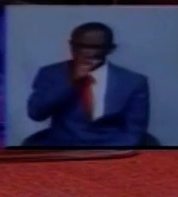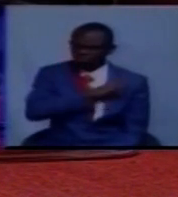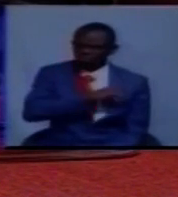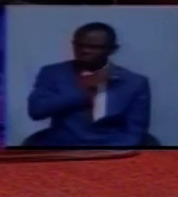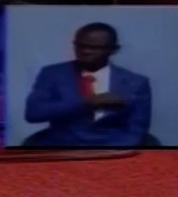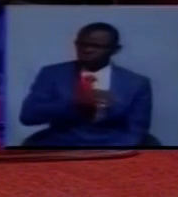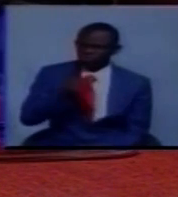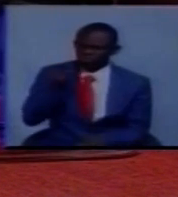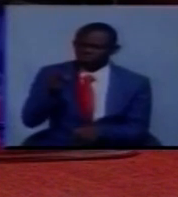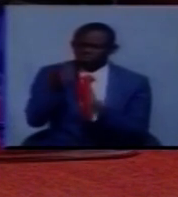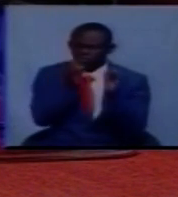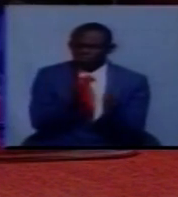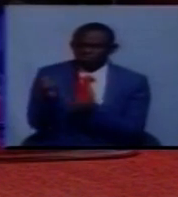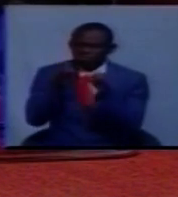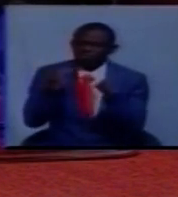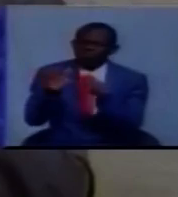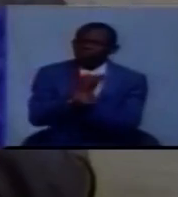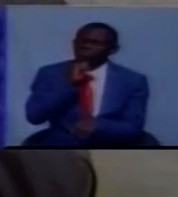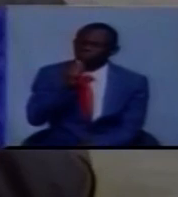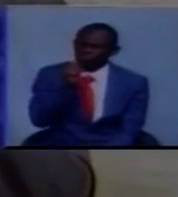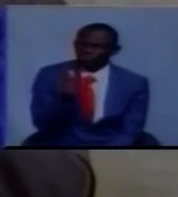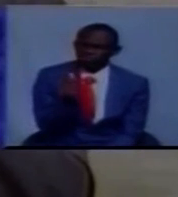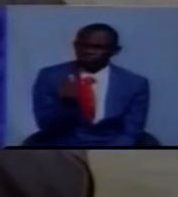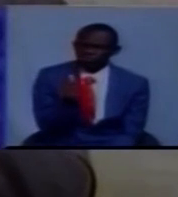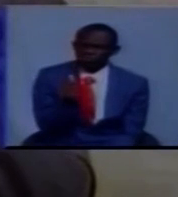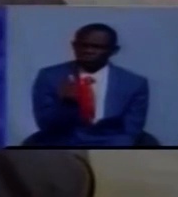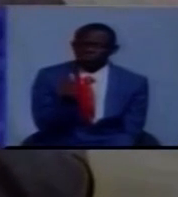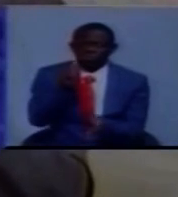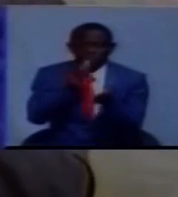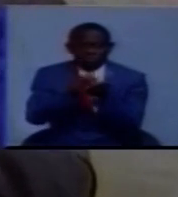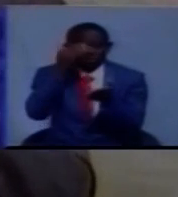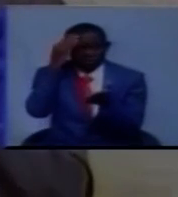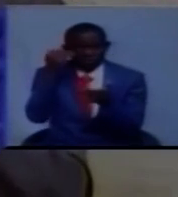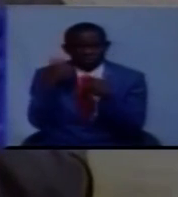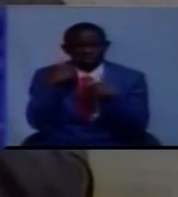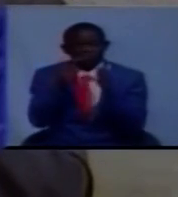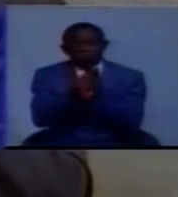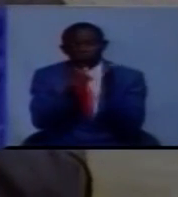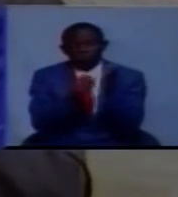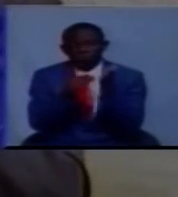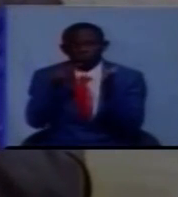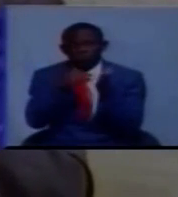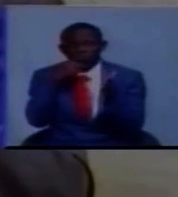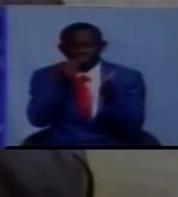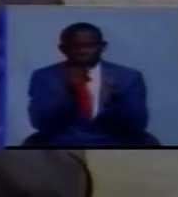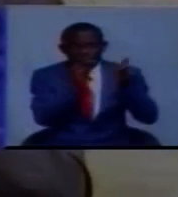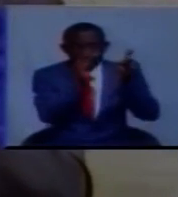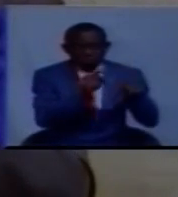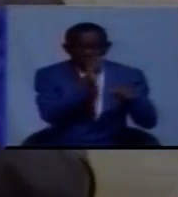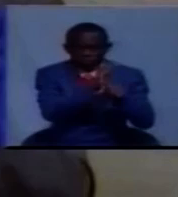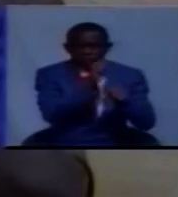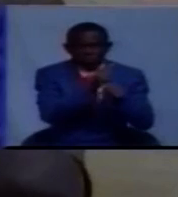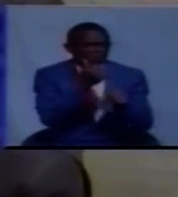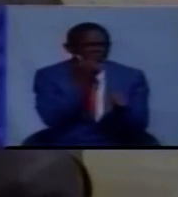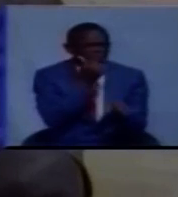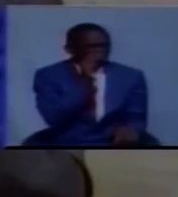of places. That's why there is that law, protection against unjustified dismissals. If you dismiss the person because you have